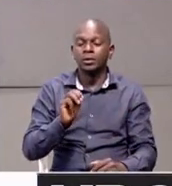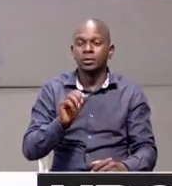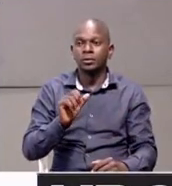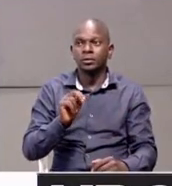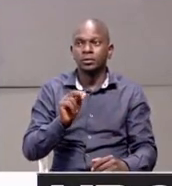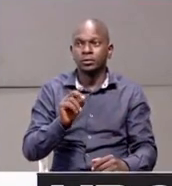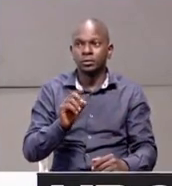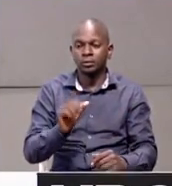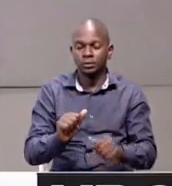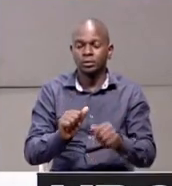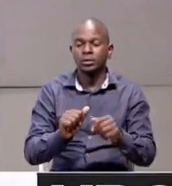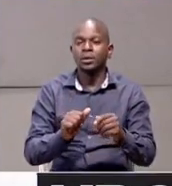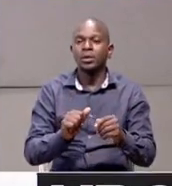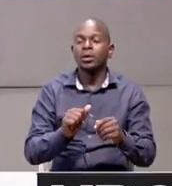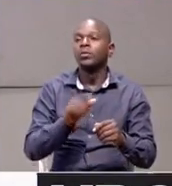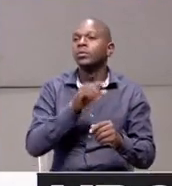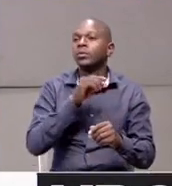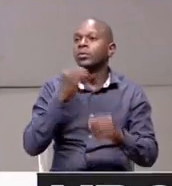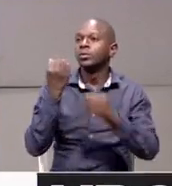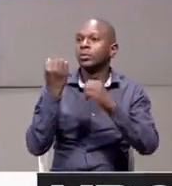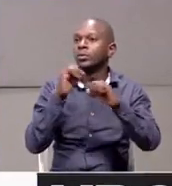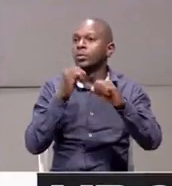Lugaz Diocese.